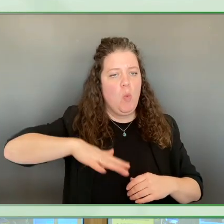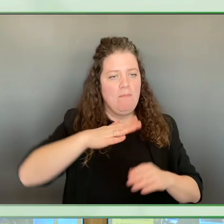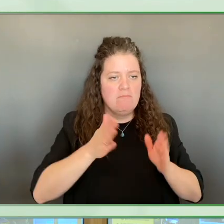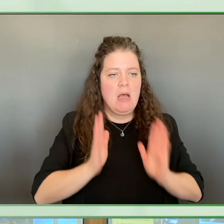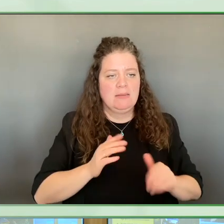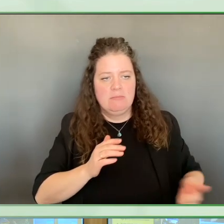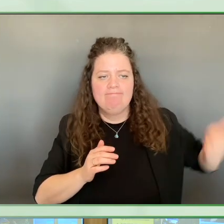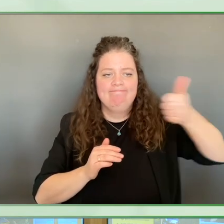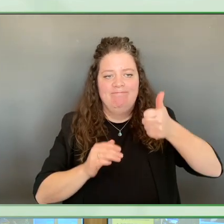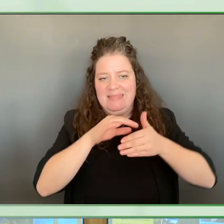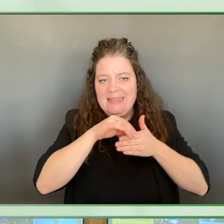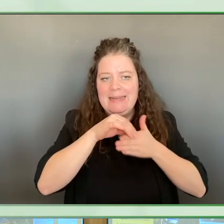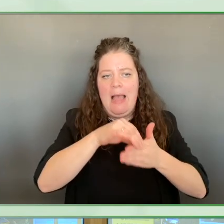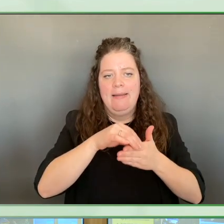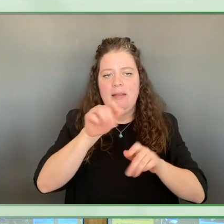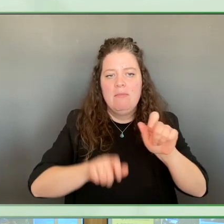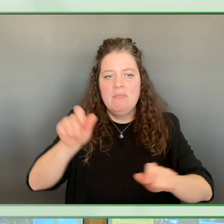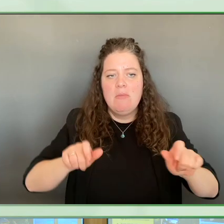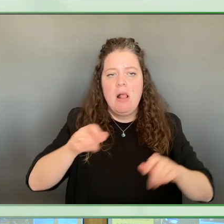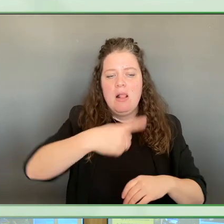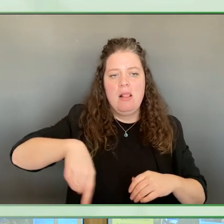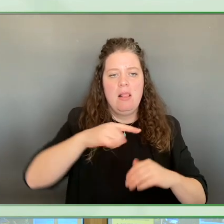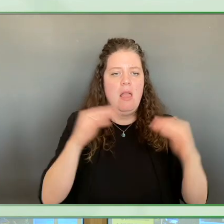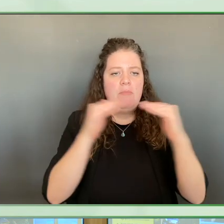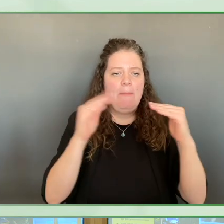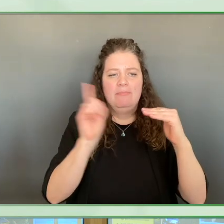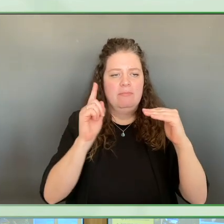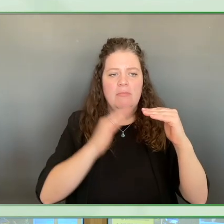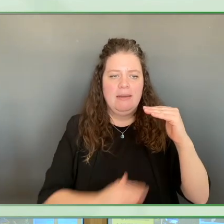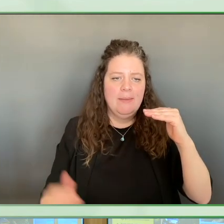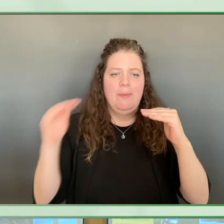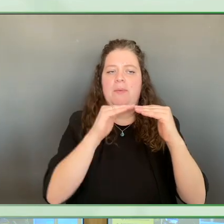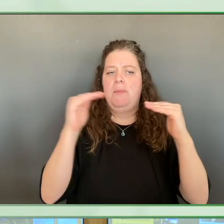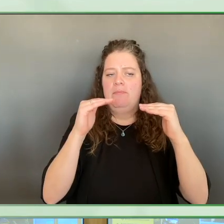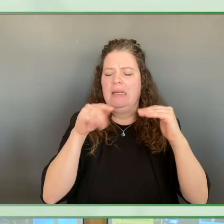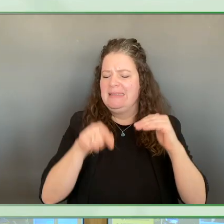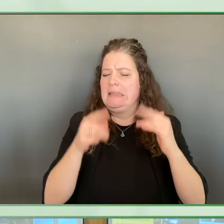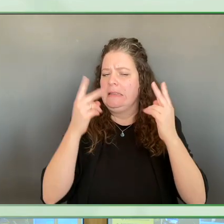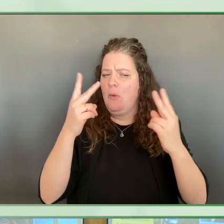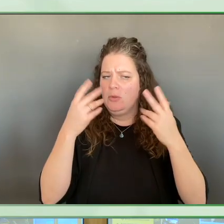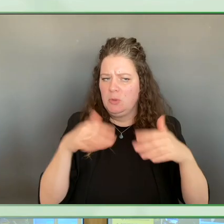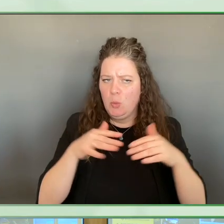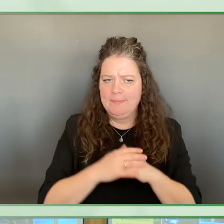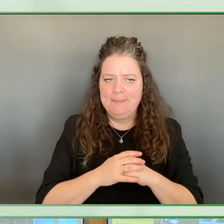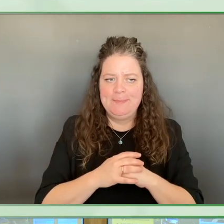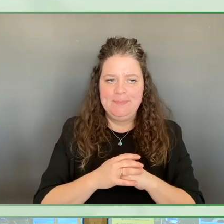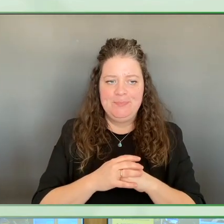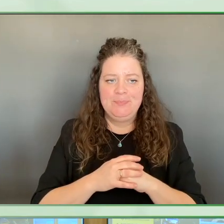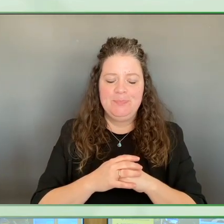treats the people not equally but equitably, which is very important. The other way is that